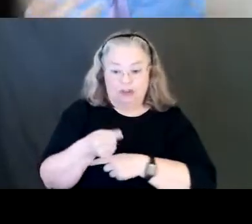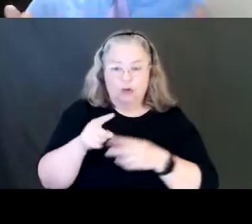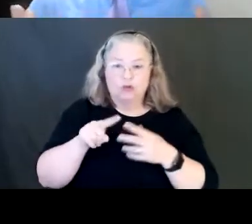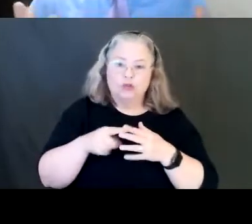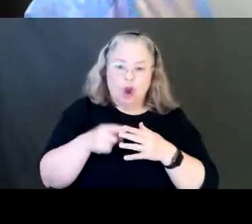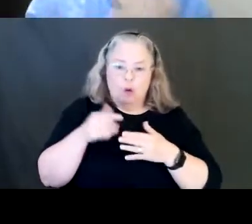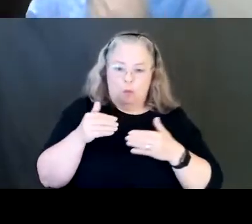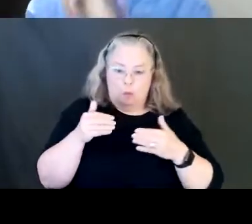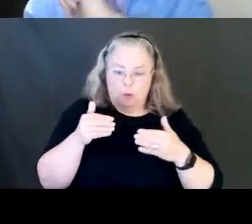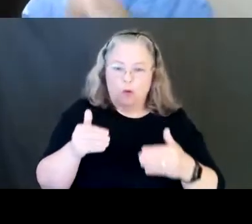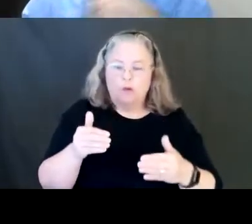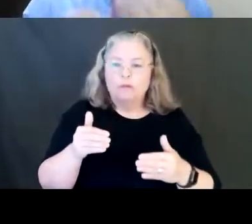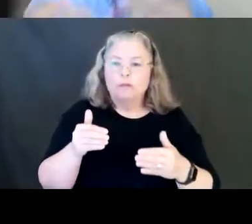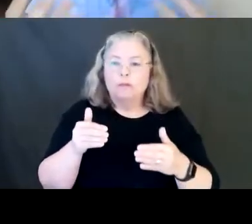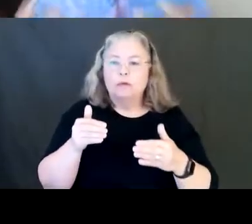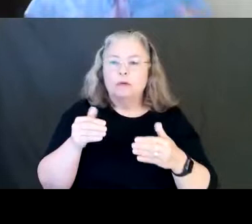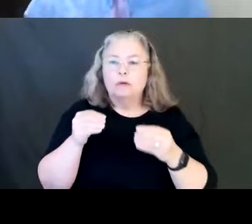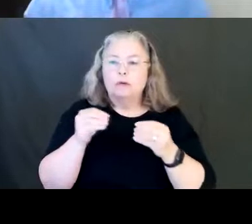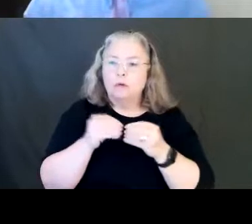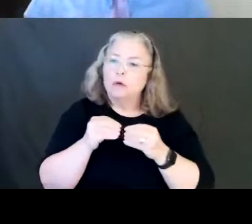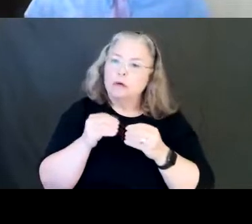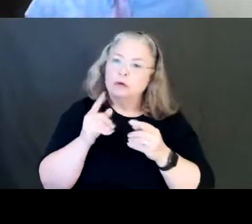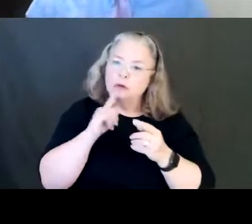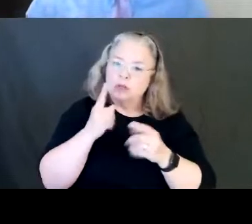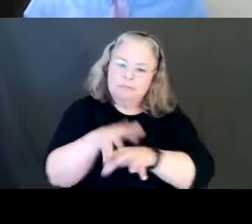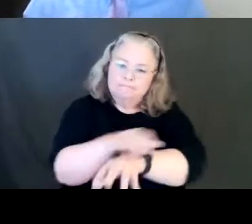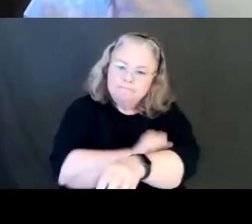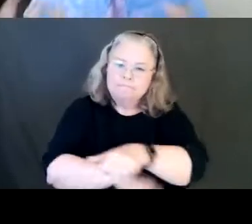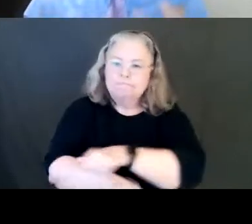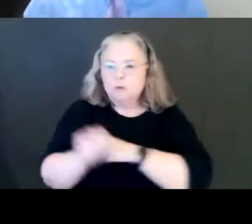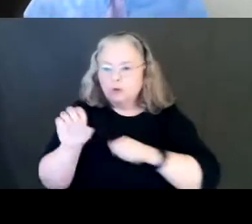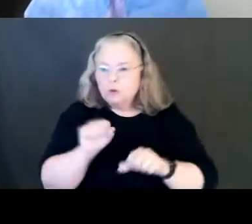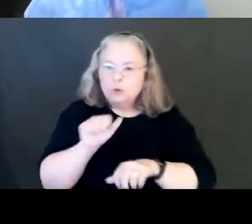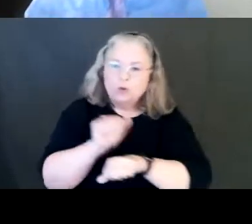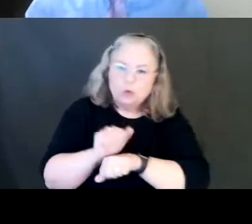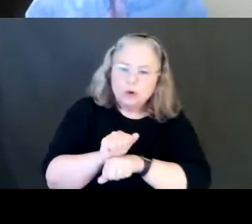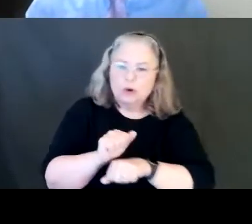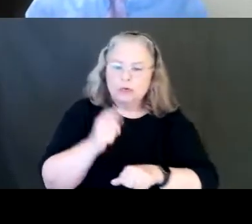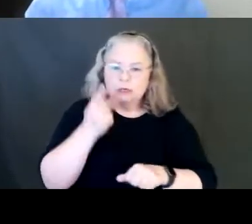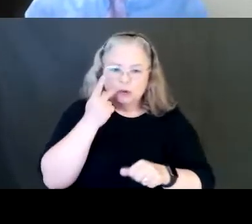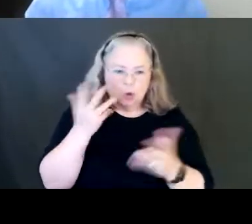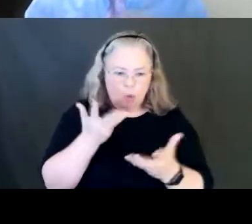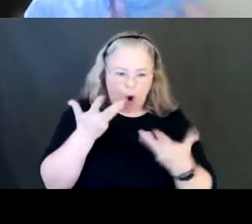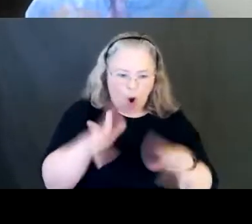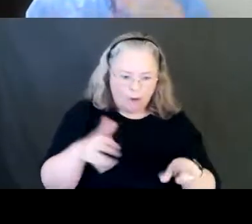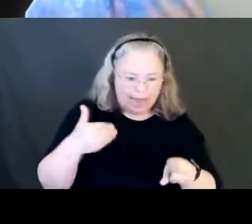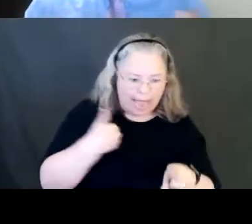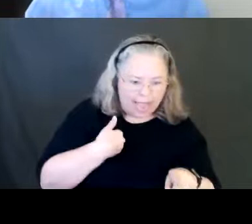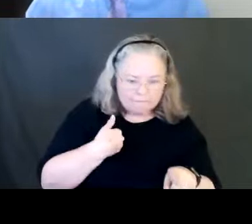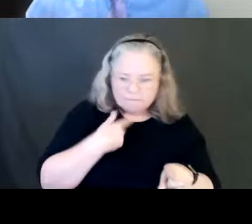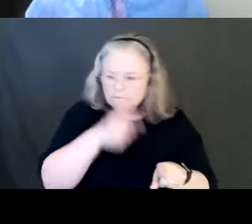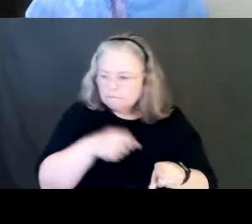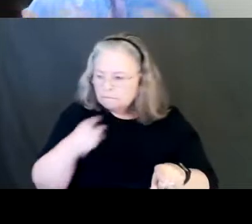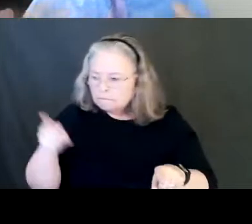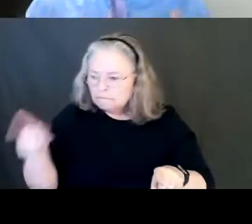kind of getting to a point that we roll our sleeves up, so to say, and looking at everything that exists and considering how things